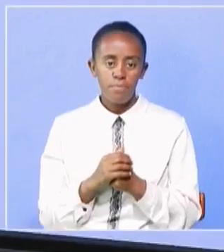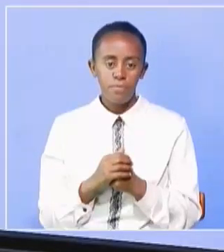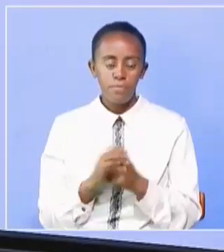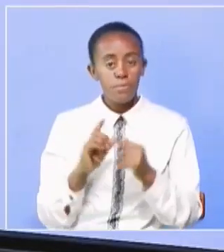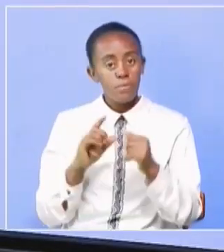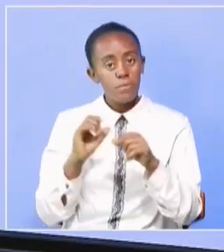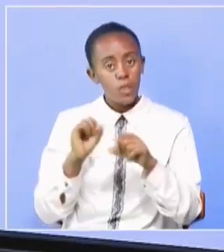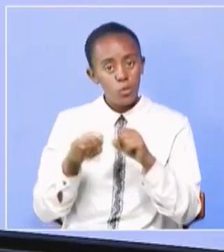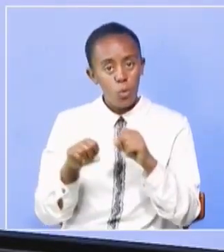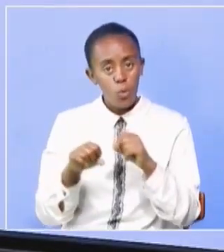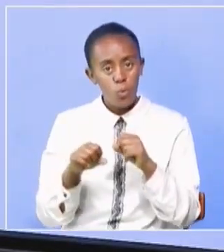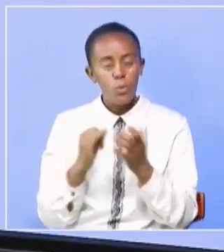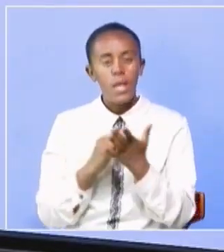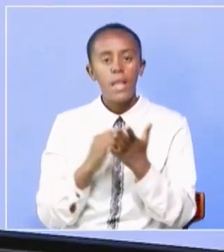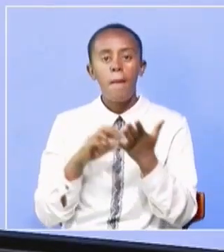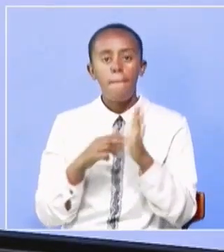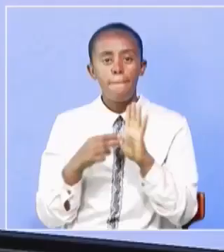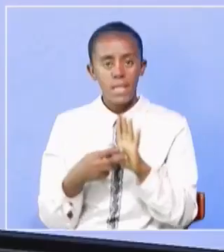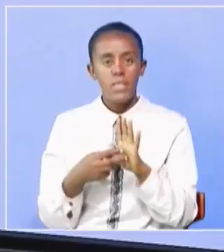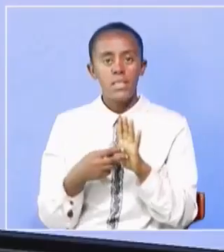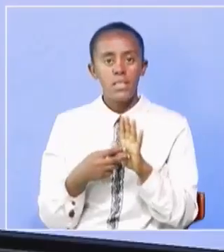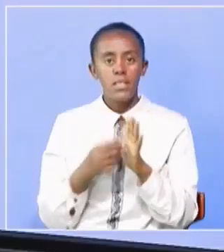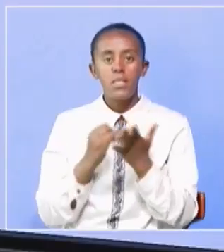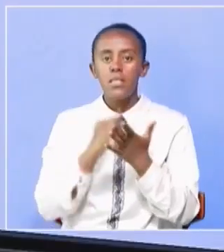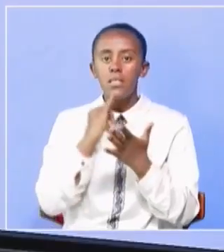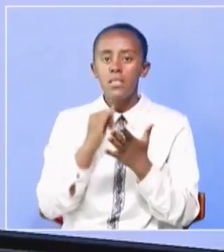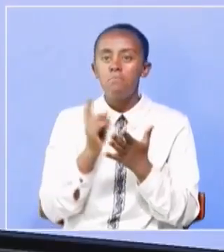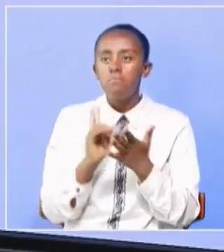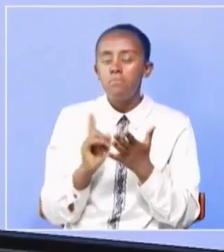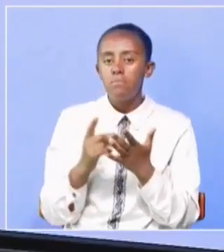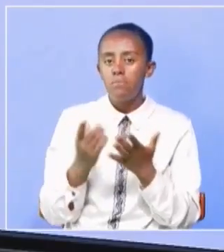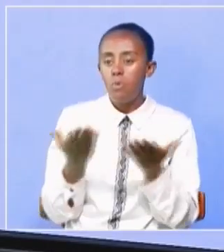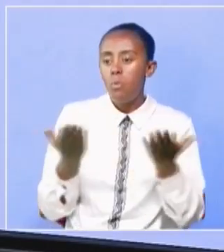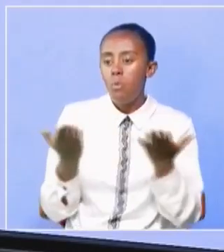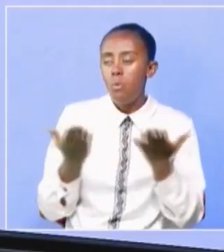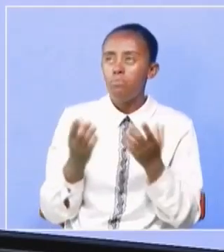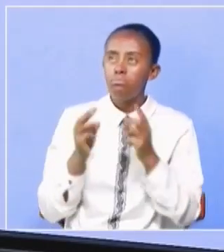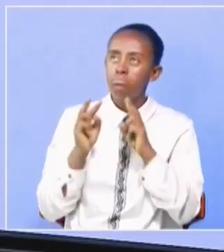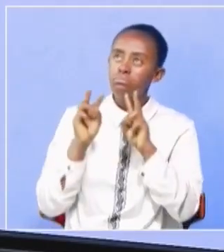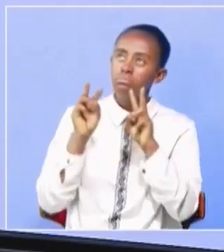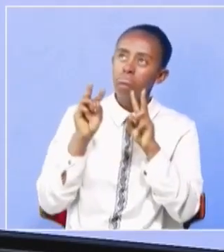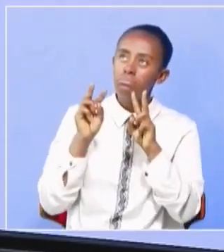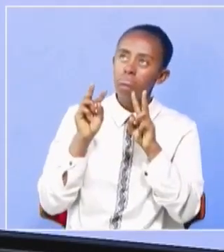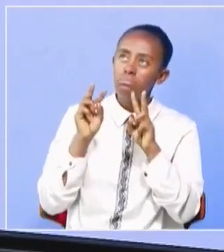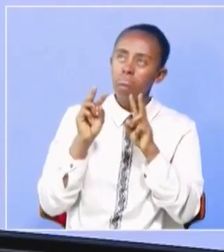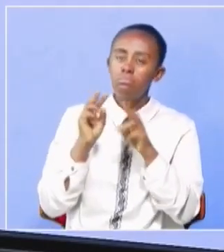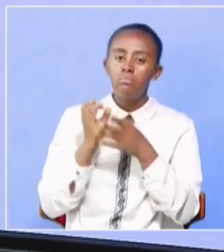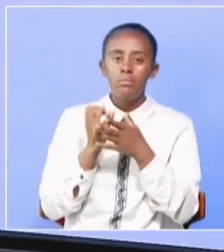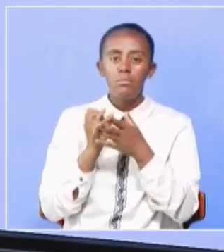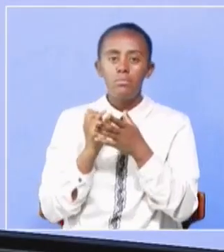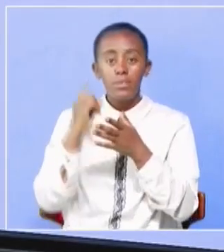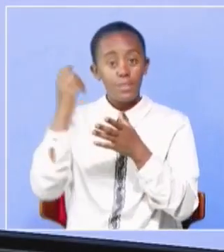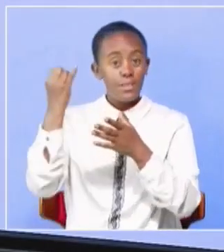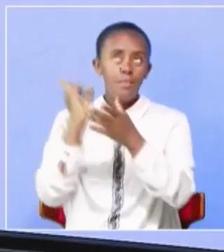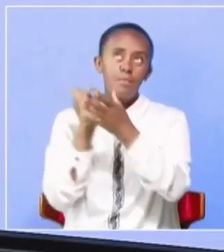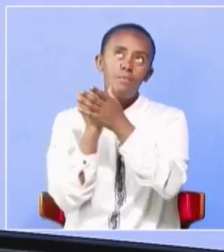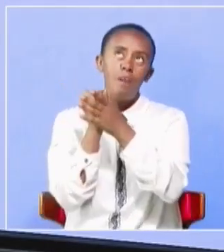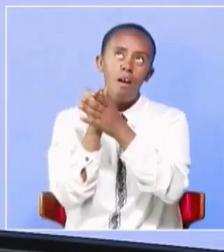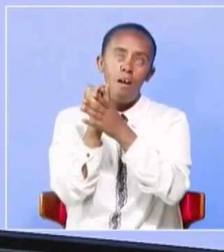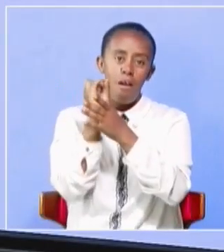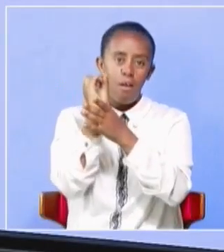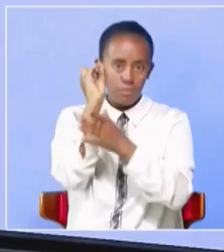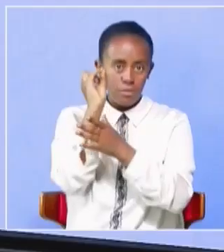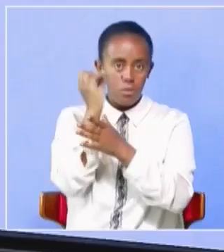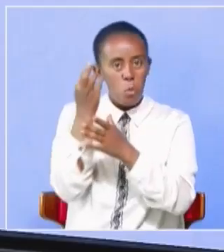So, it means it is the time where I like watching the sun rising, or it is the time